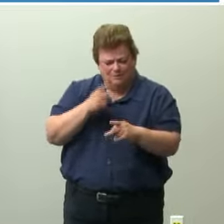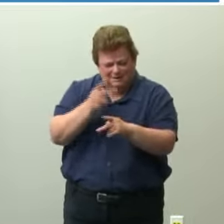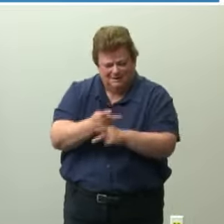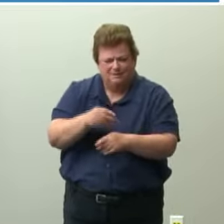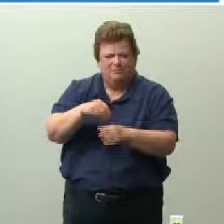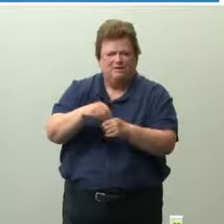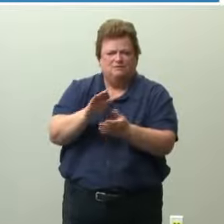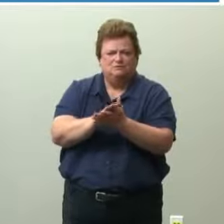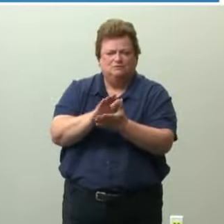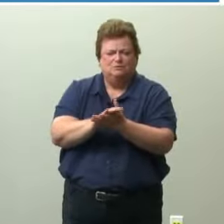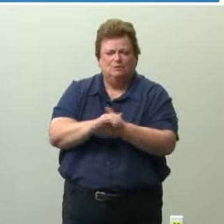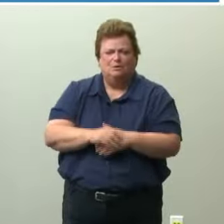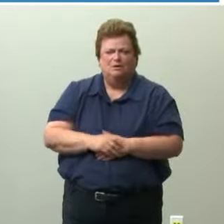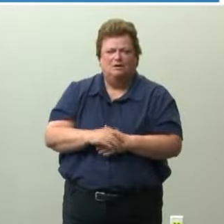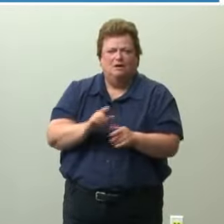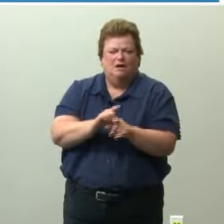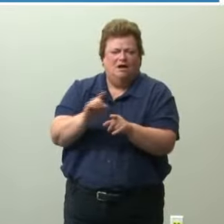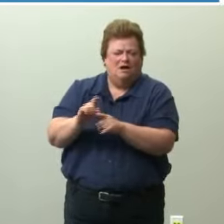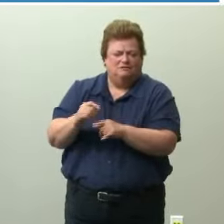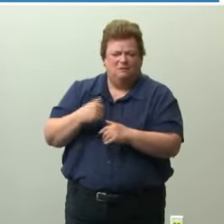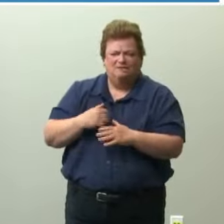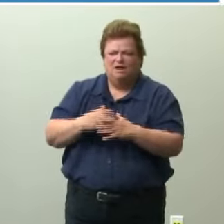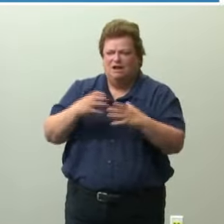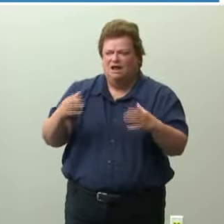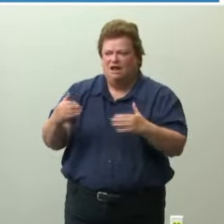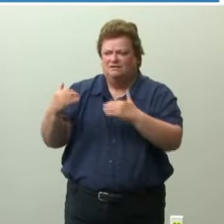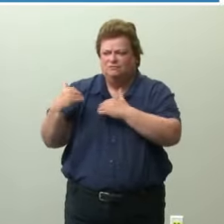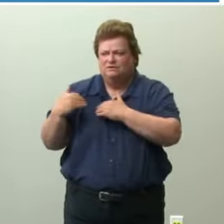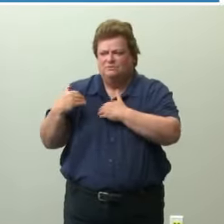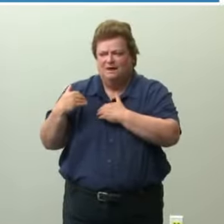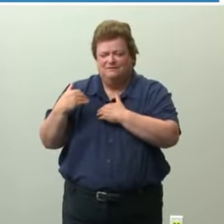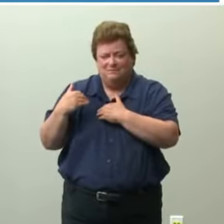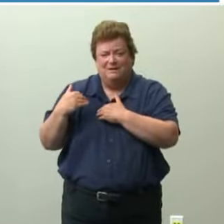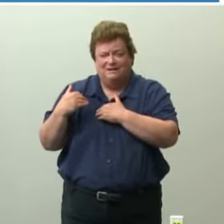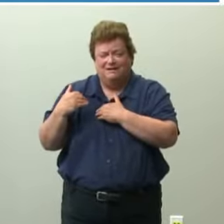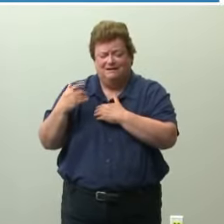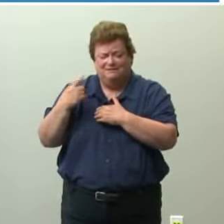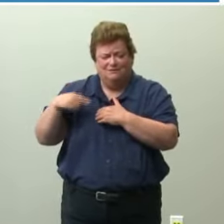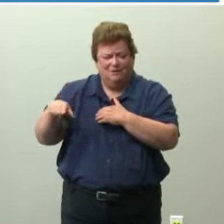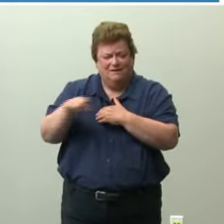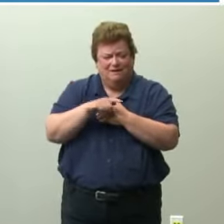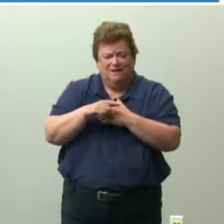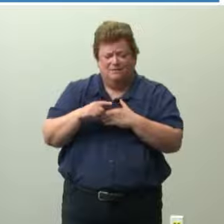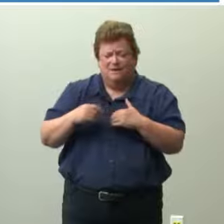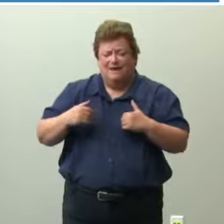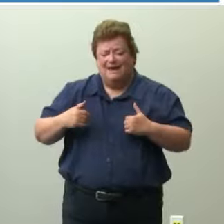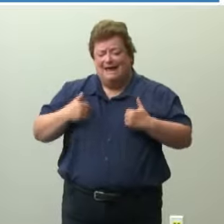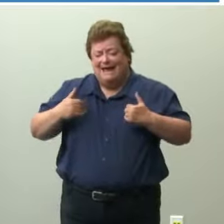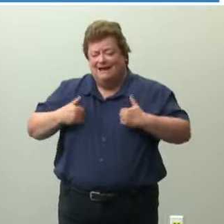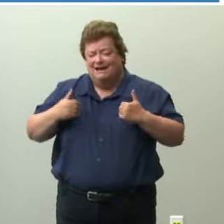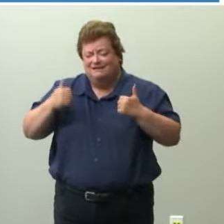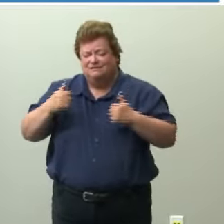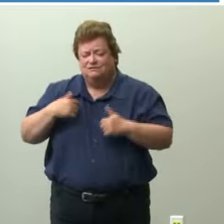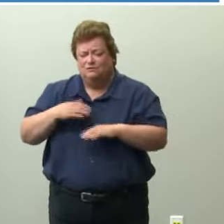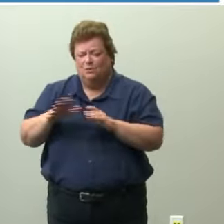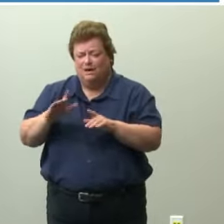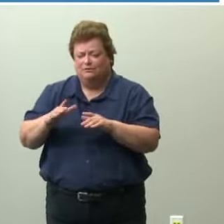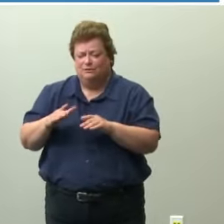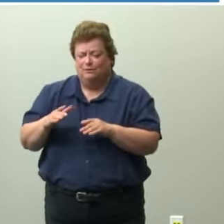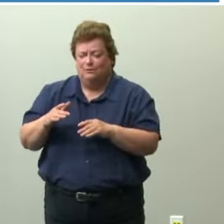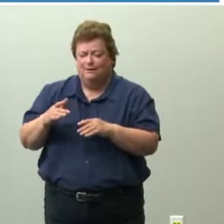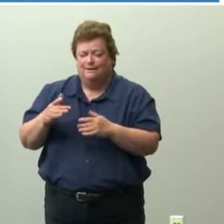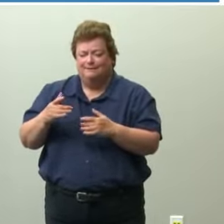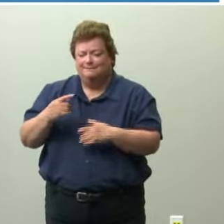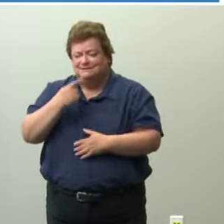environment. They also carry a lot of responsibilities on their shoulders sometimes. Adolescents don't want to let their teens down by not being able to play